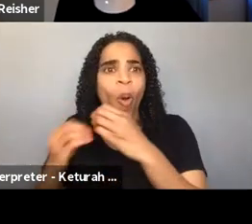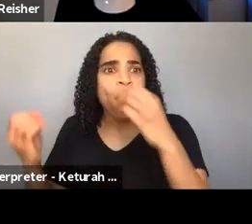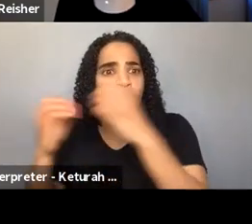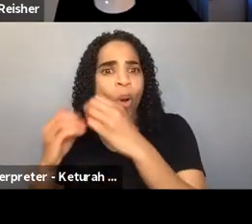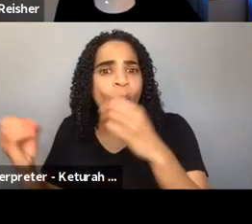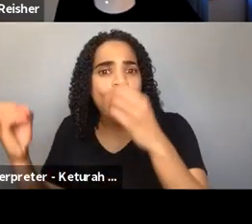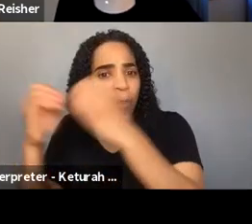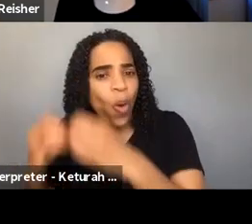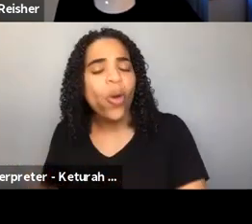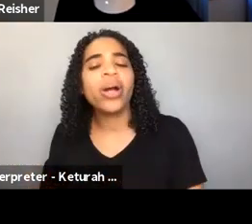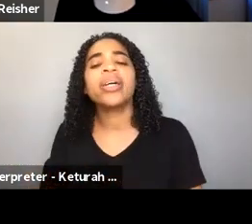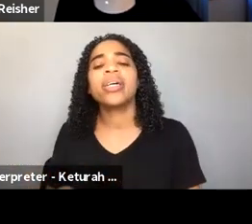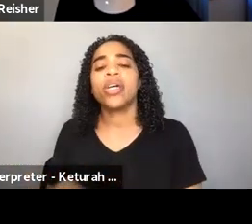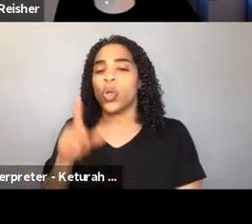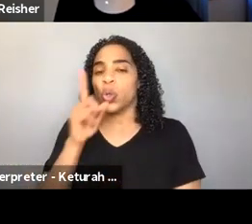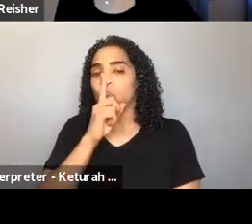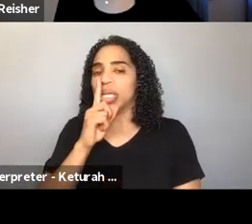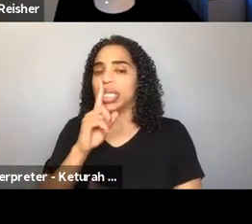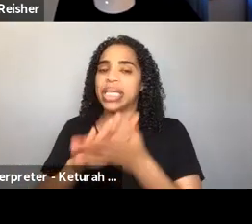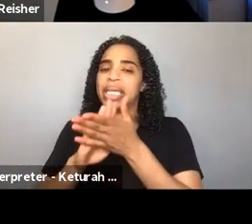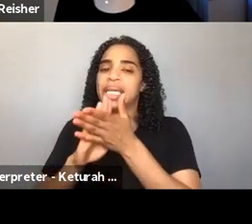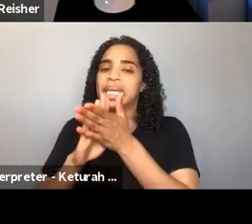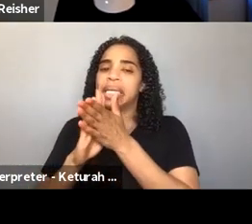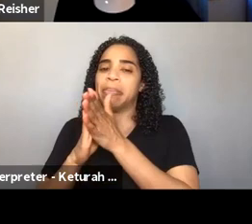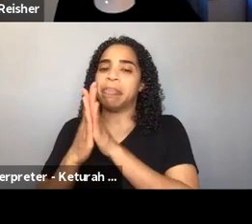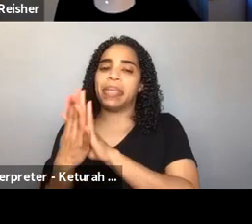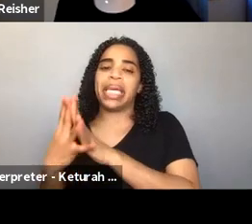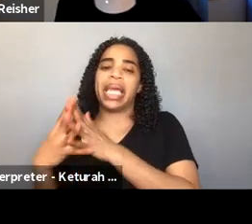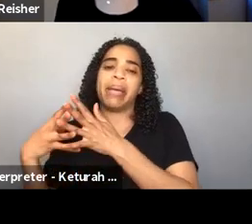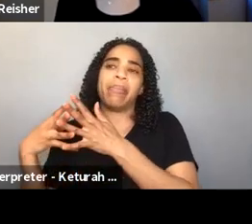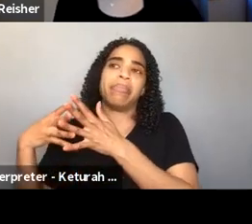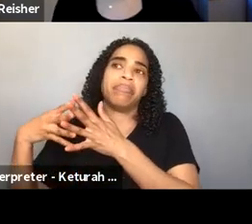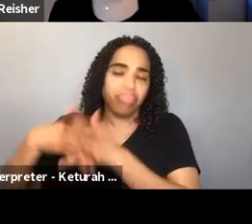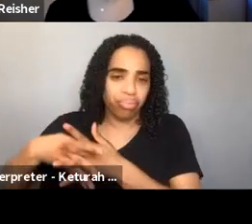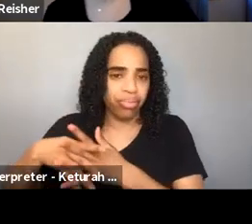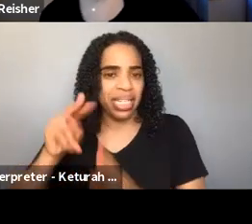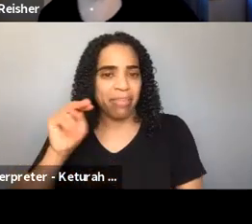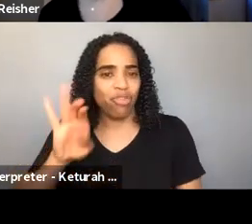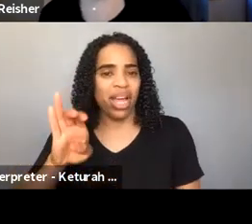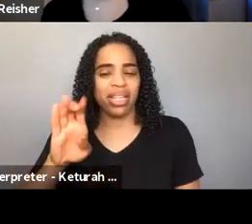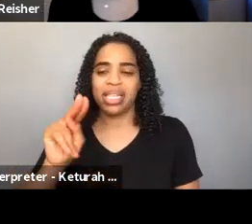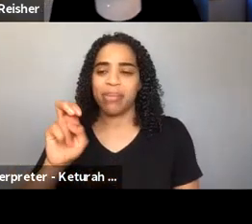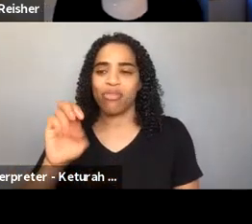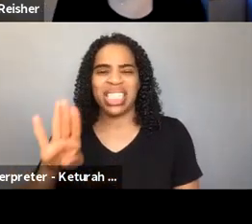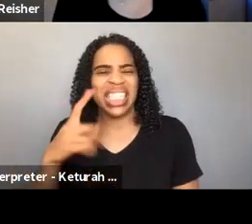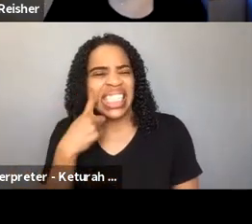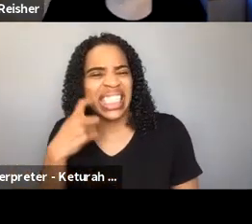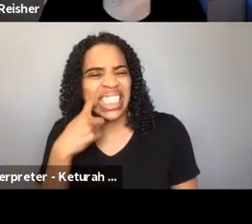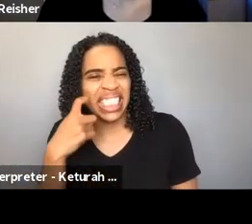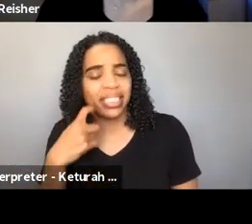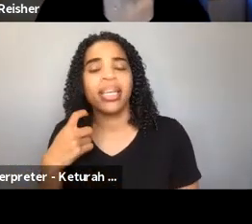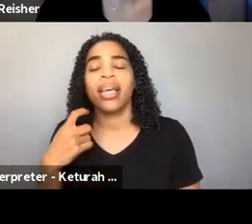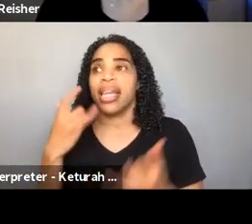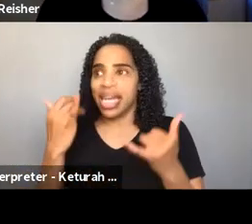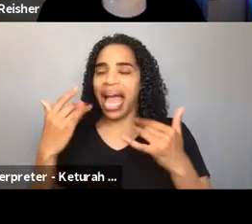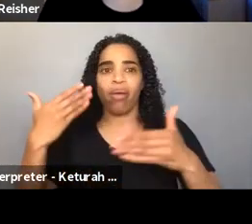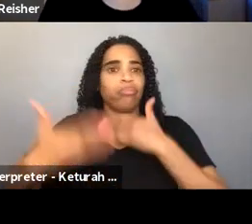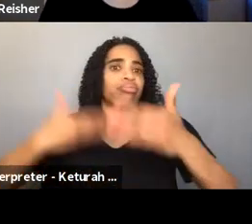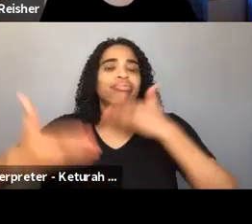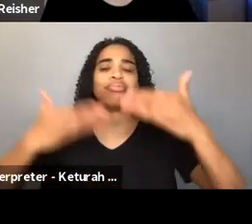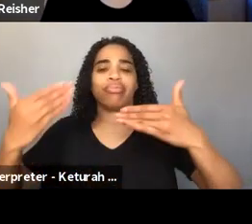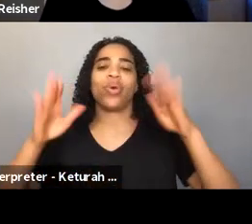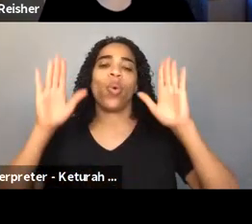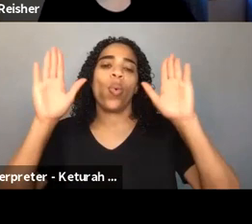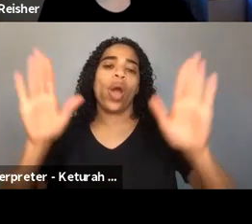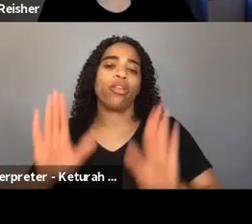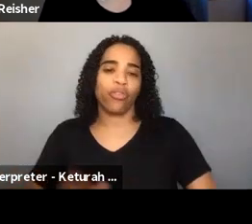get gelling in Nebraska for quite a while after they thought about doing that. So it's been wonderful. And I think it would be Mary